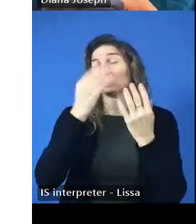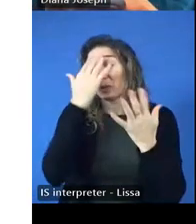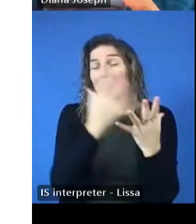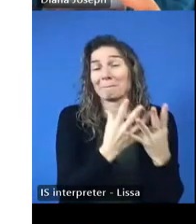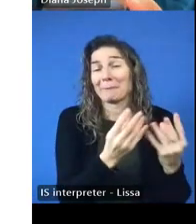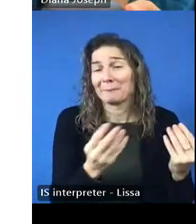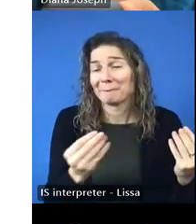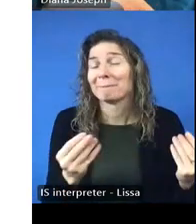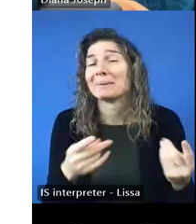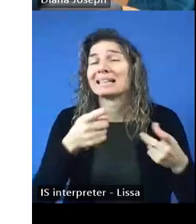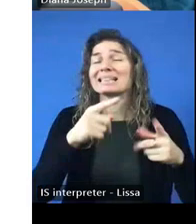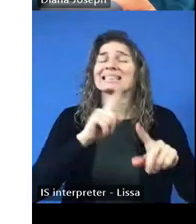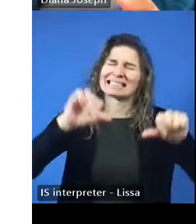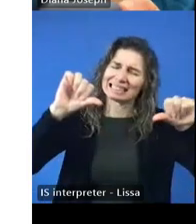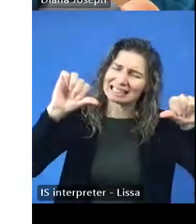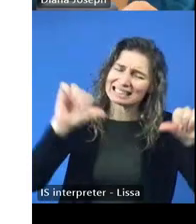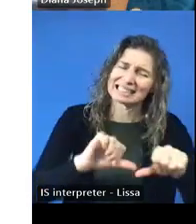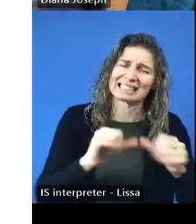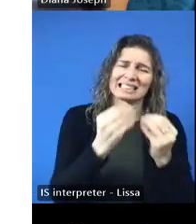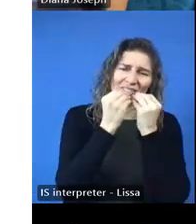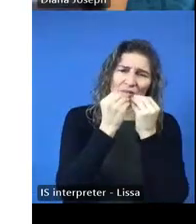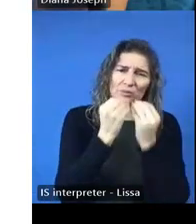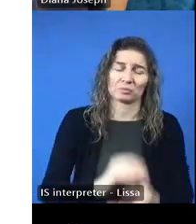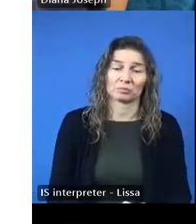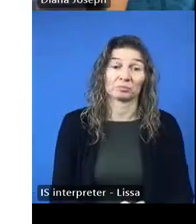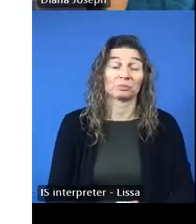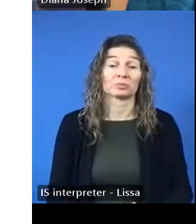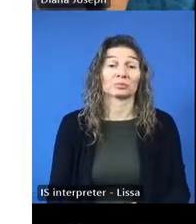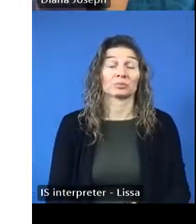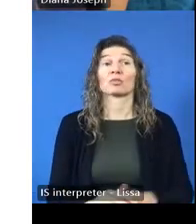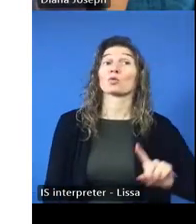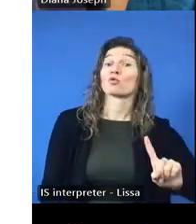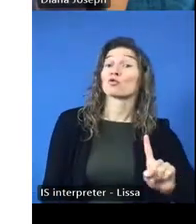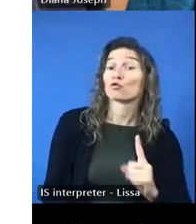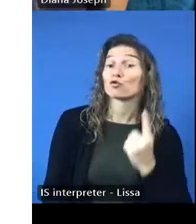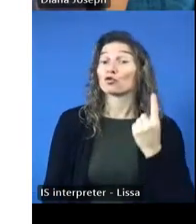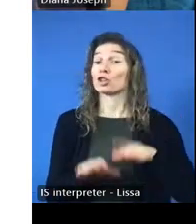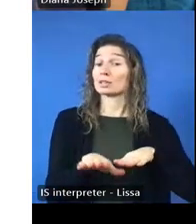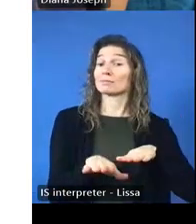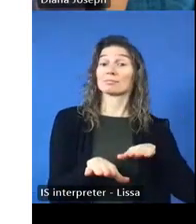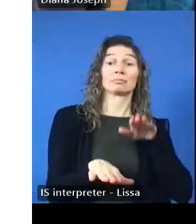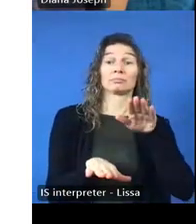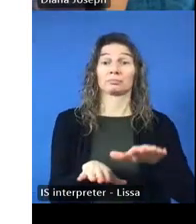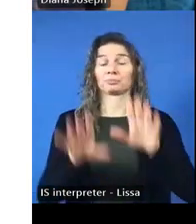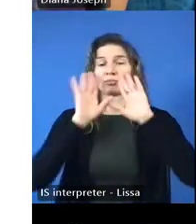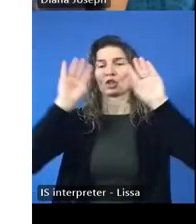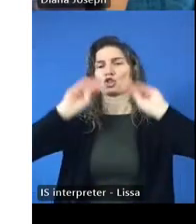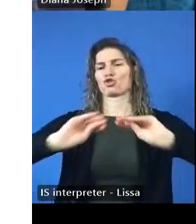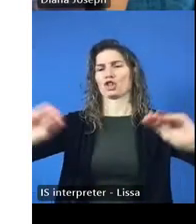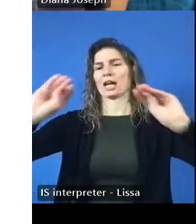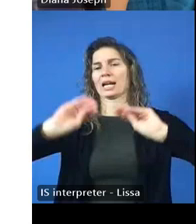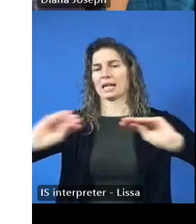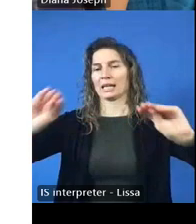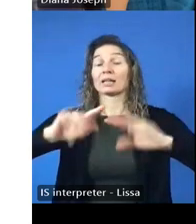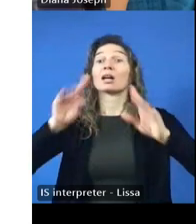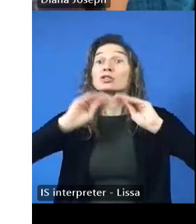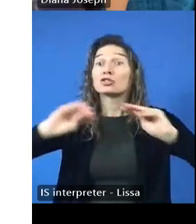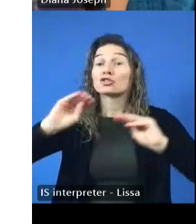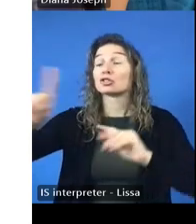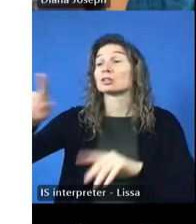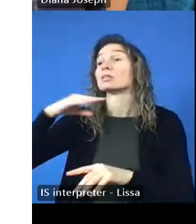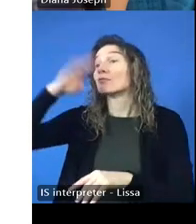The first component of our model is training. Spoon delivers training to equip families, caregivers, and professionals